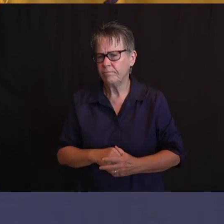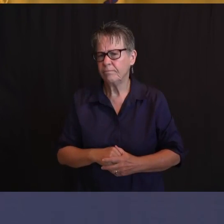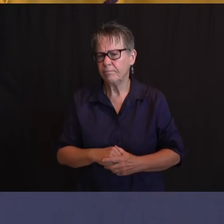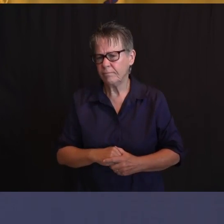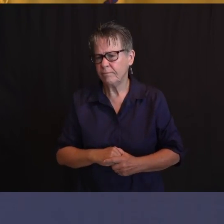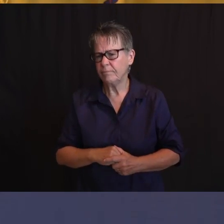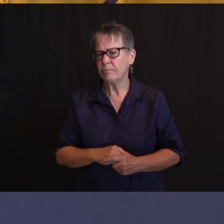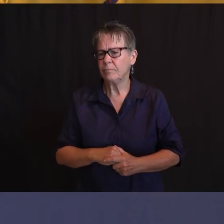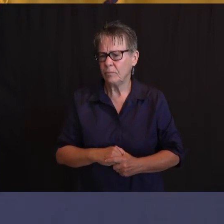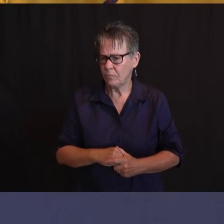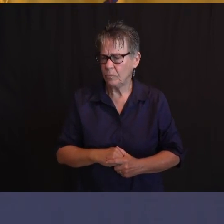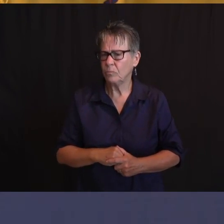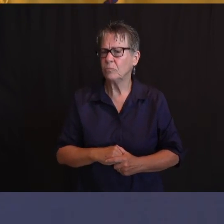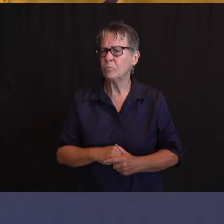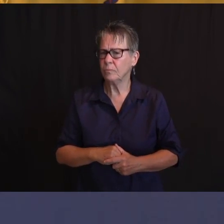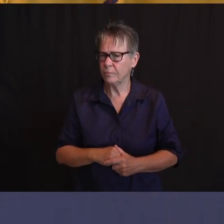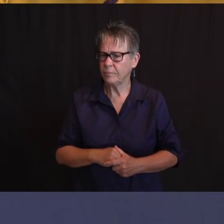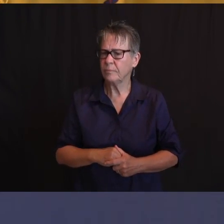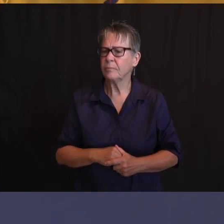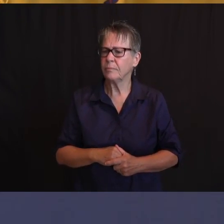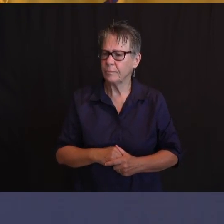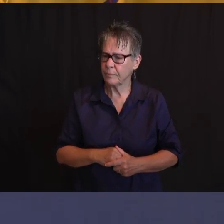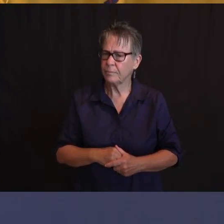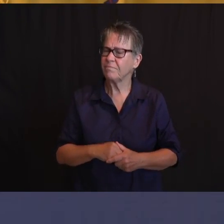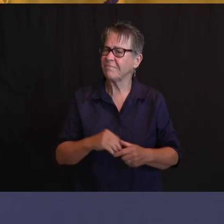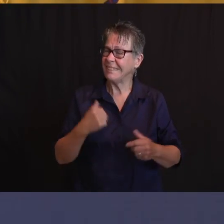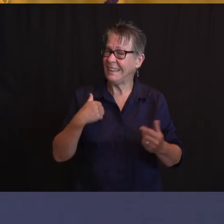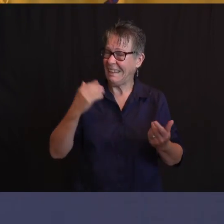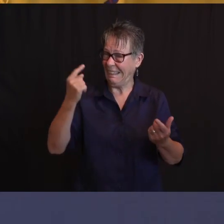gyms would be on that list. I'm not sure that we're